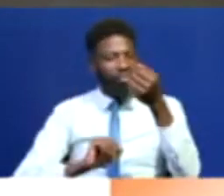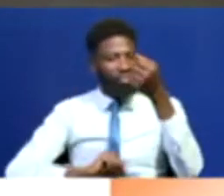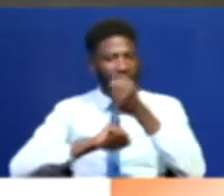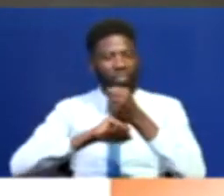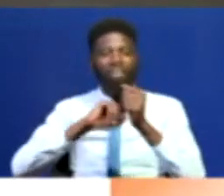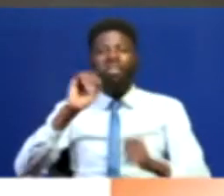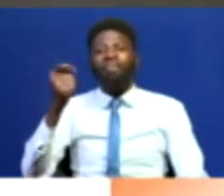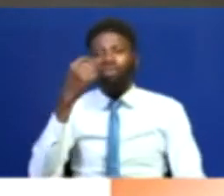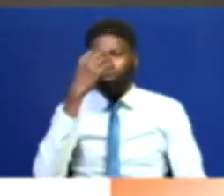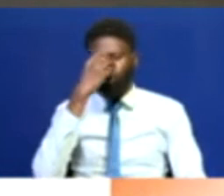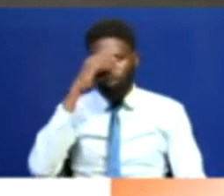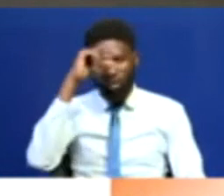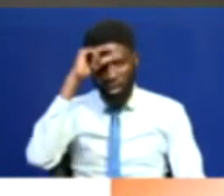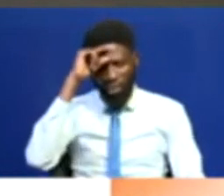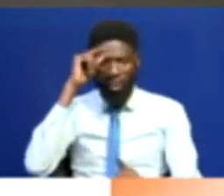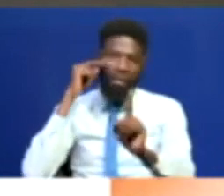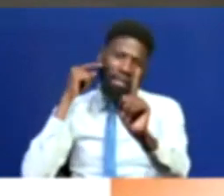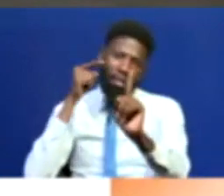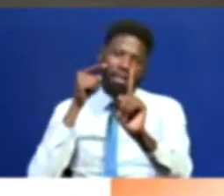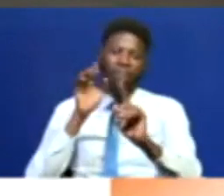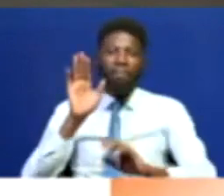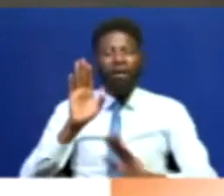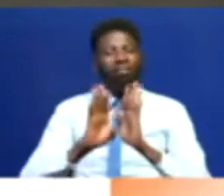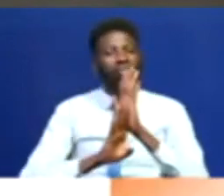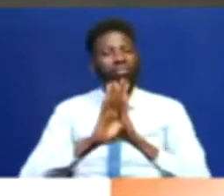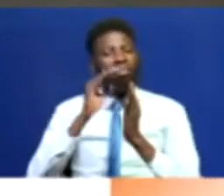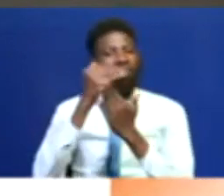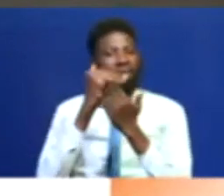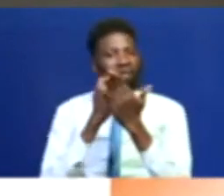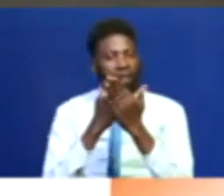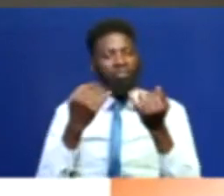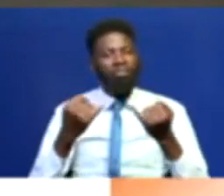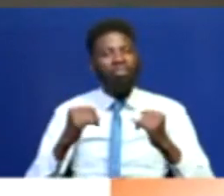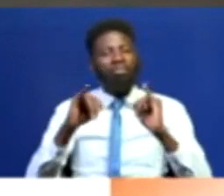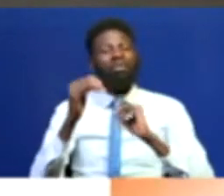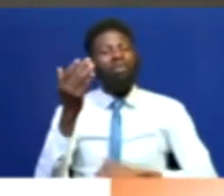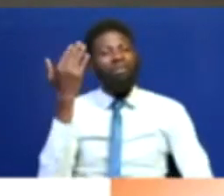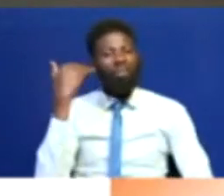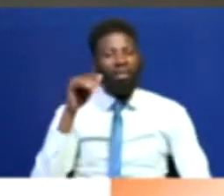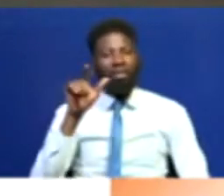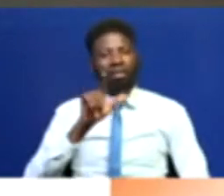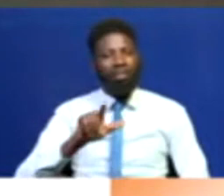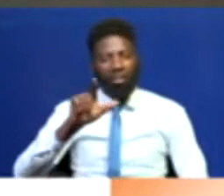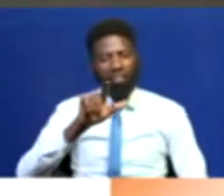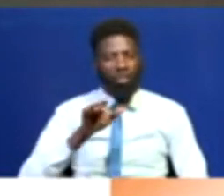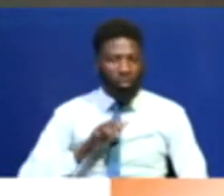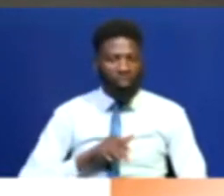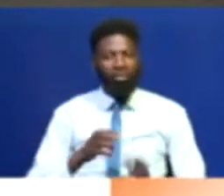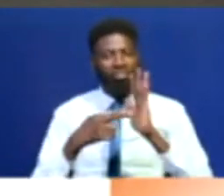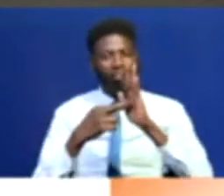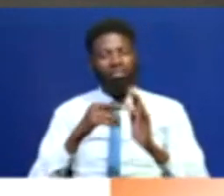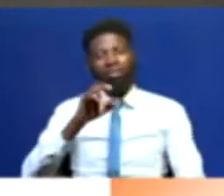Ruto's government in delivering its administration development programs. Former Laikipia women representative Catherine